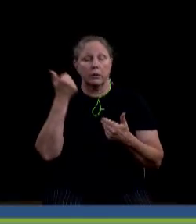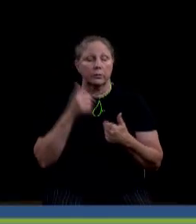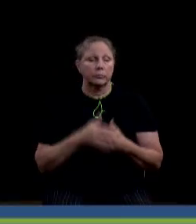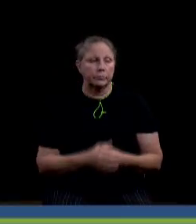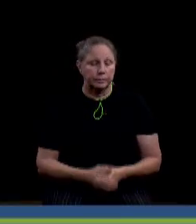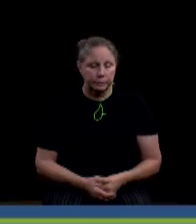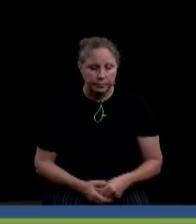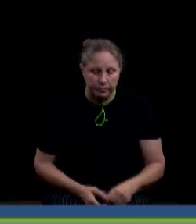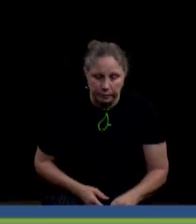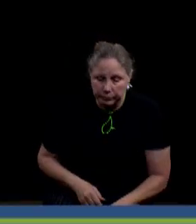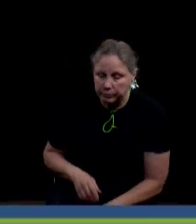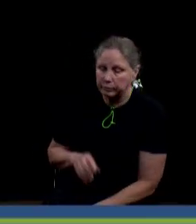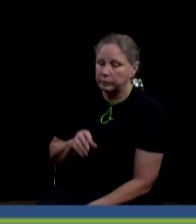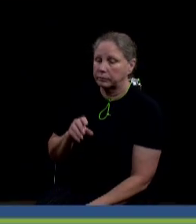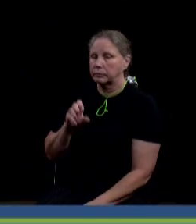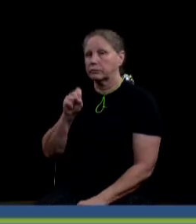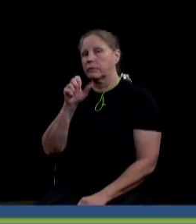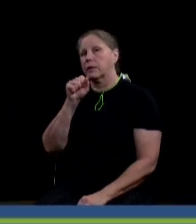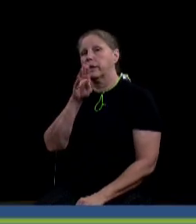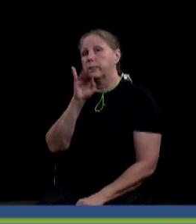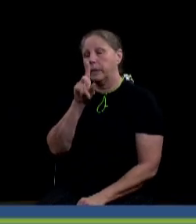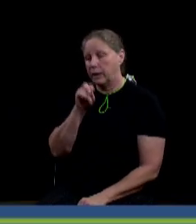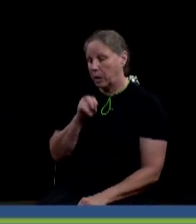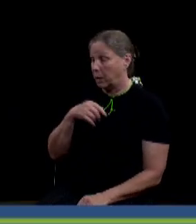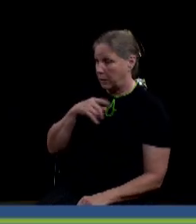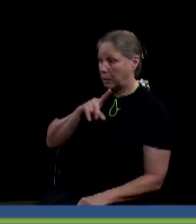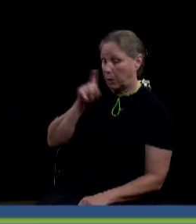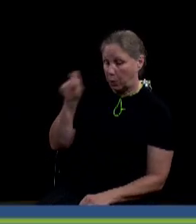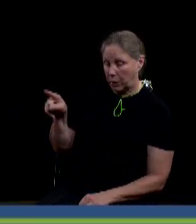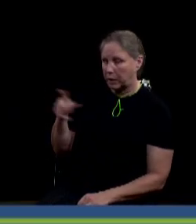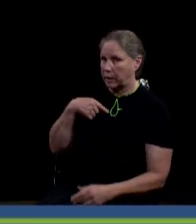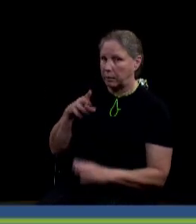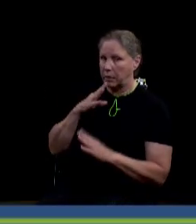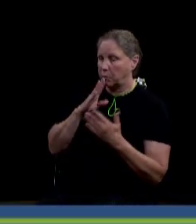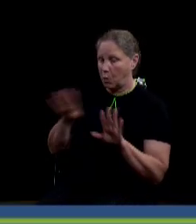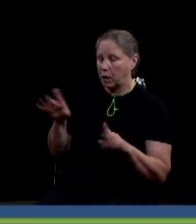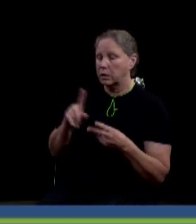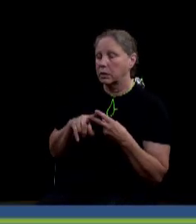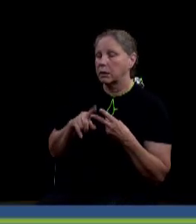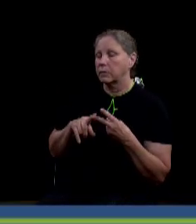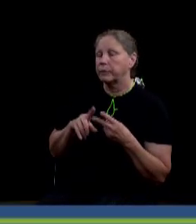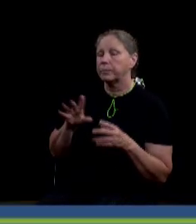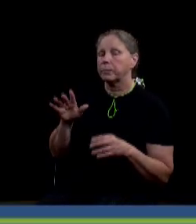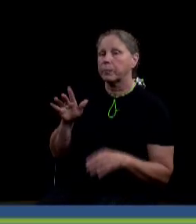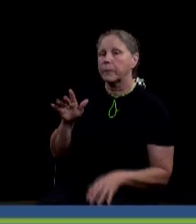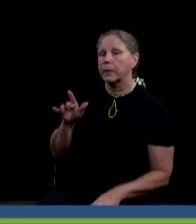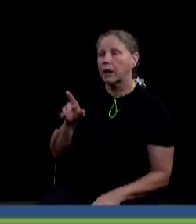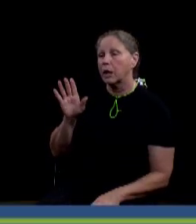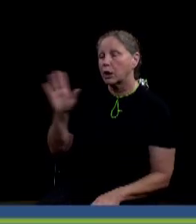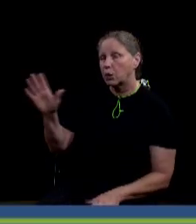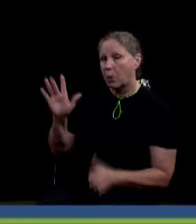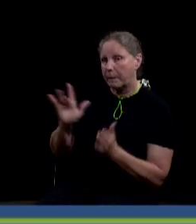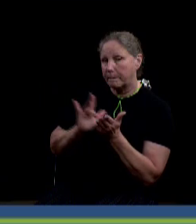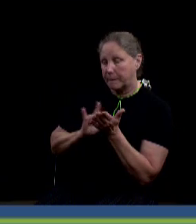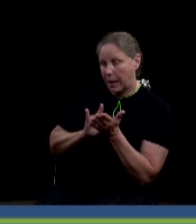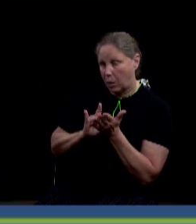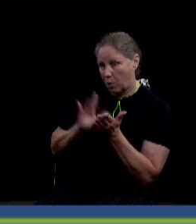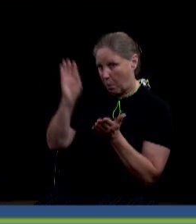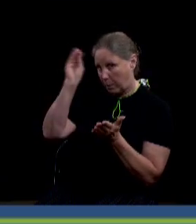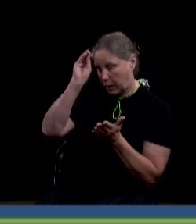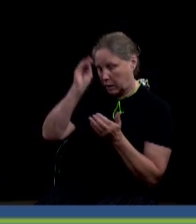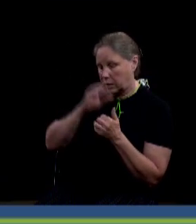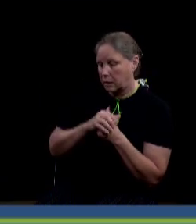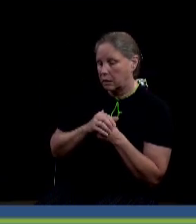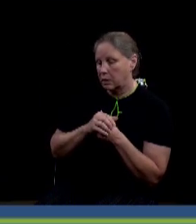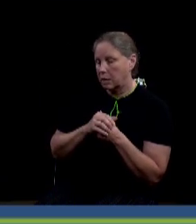question, and I'll be quiet after this, is in your medical opinion, what would be the good number of